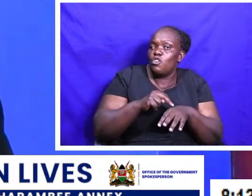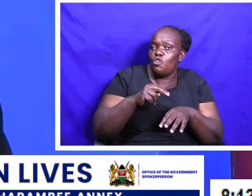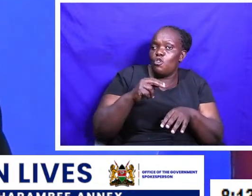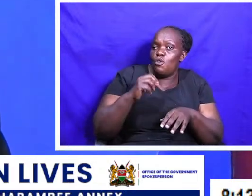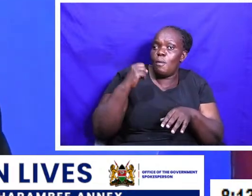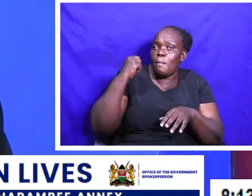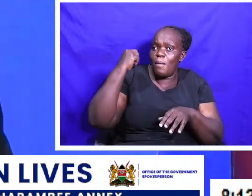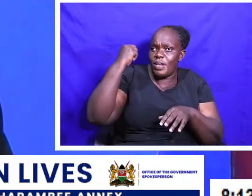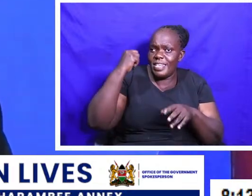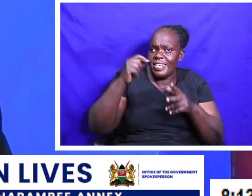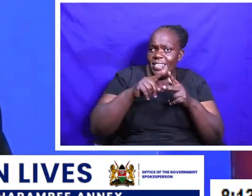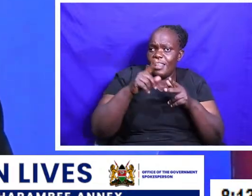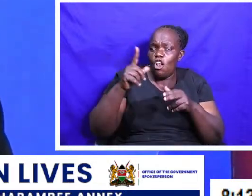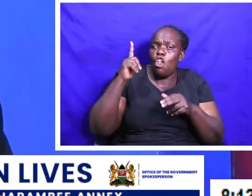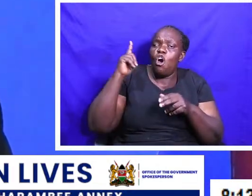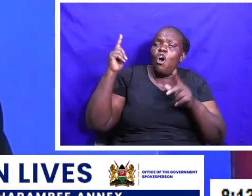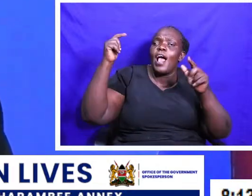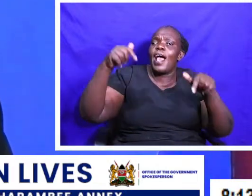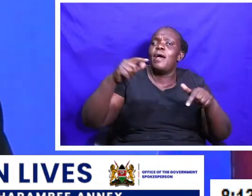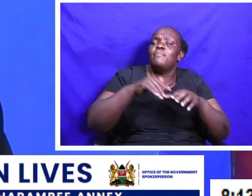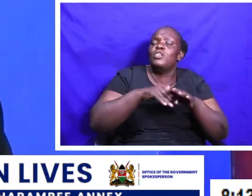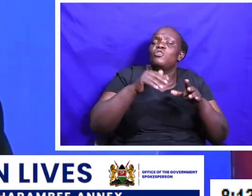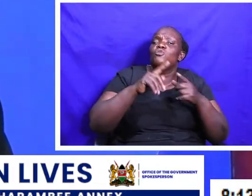policy and law came into place.